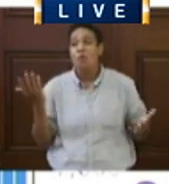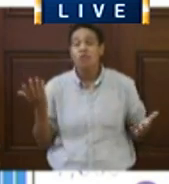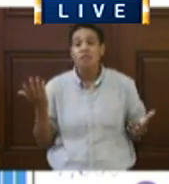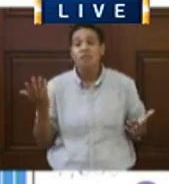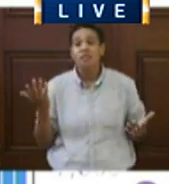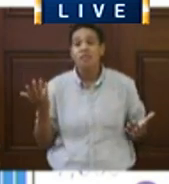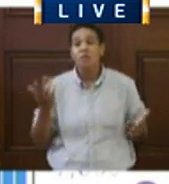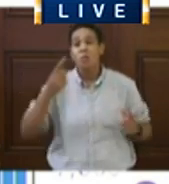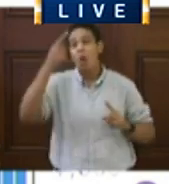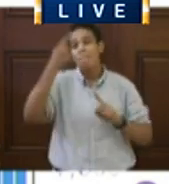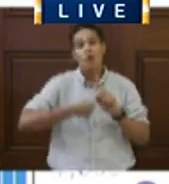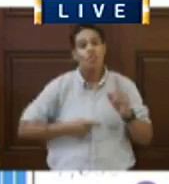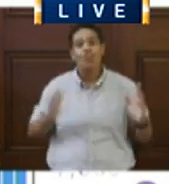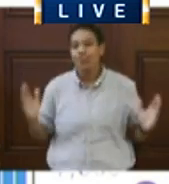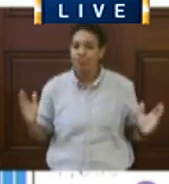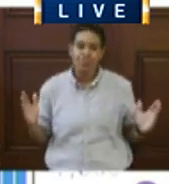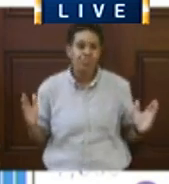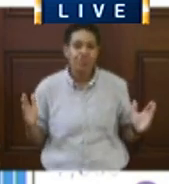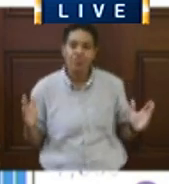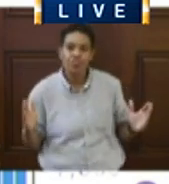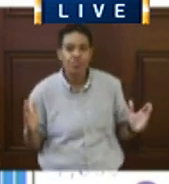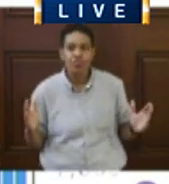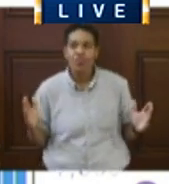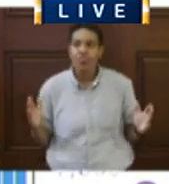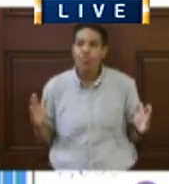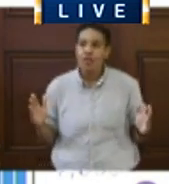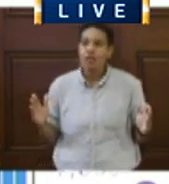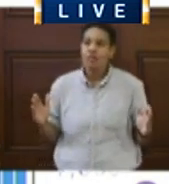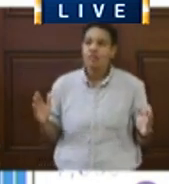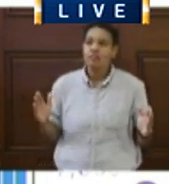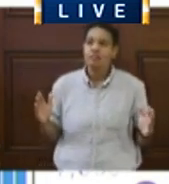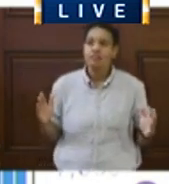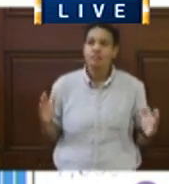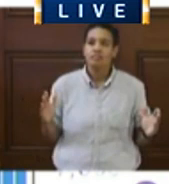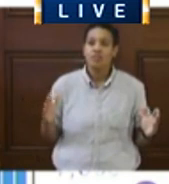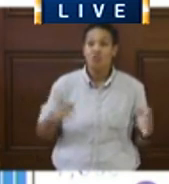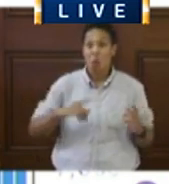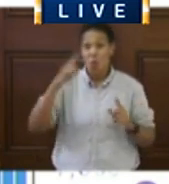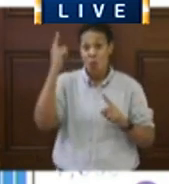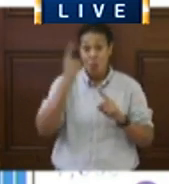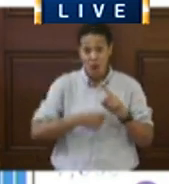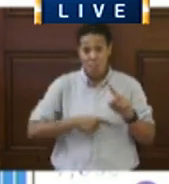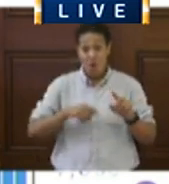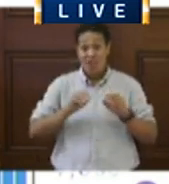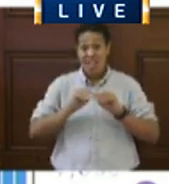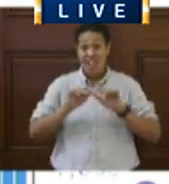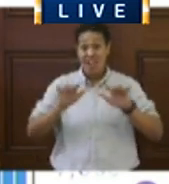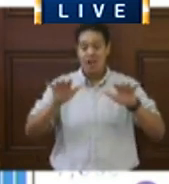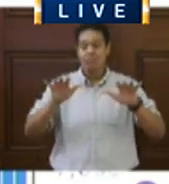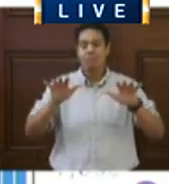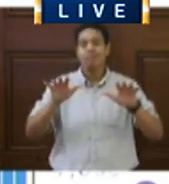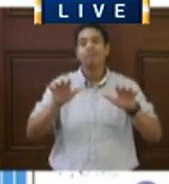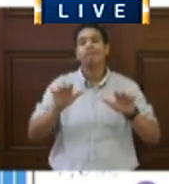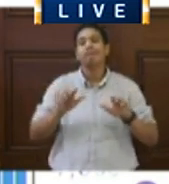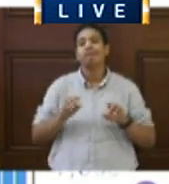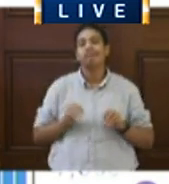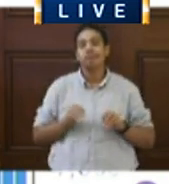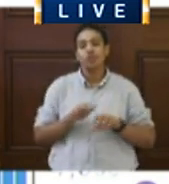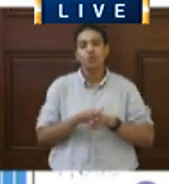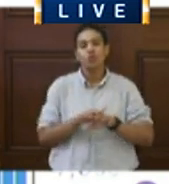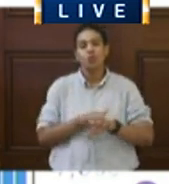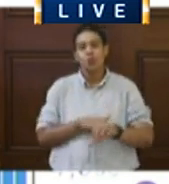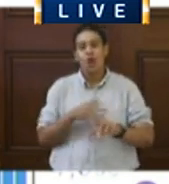month. To come totally out of the epidemic, just looking at China's progression out, it's not